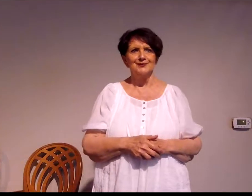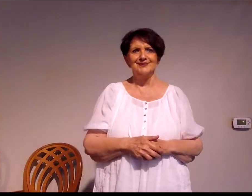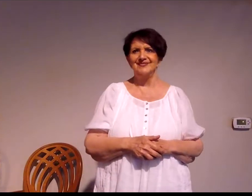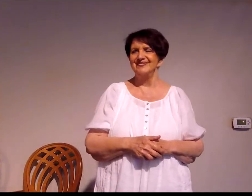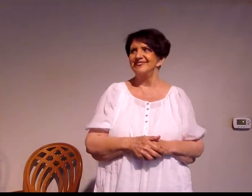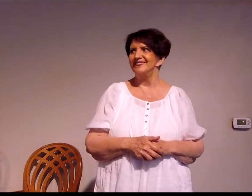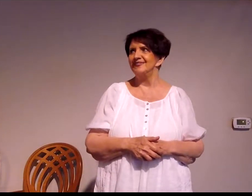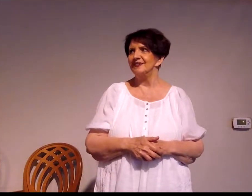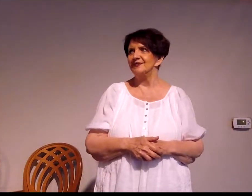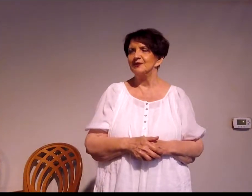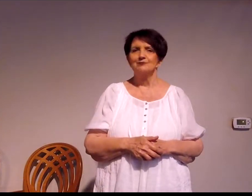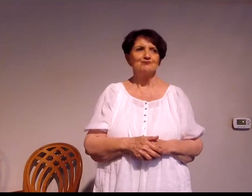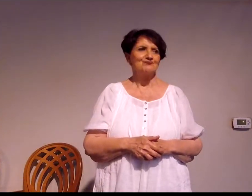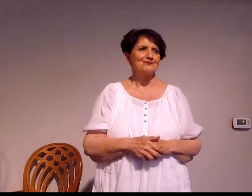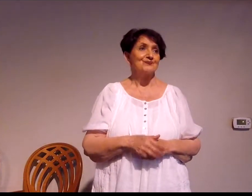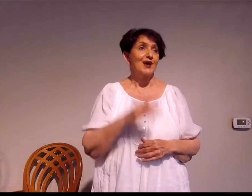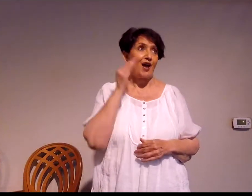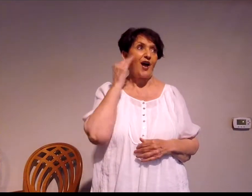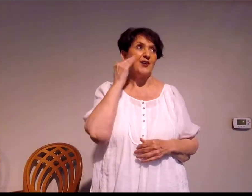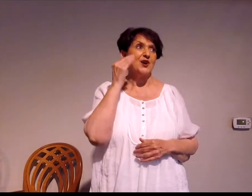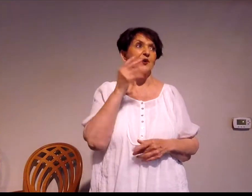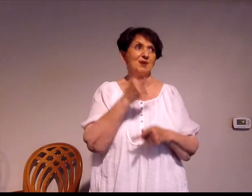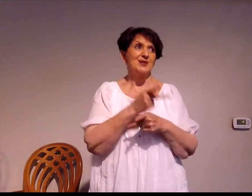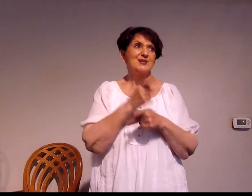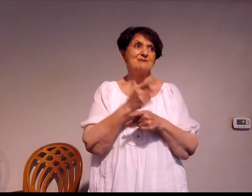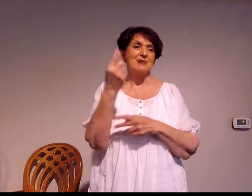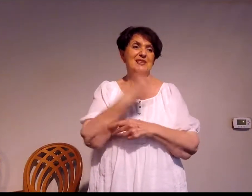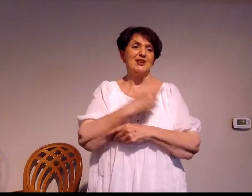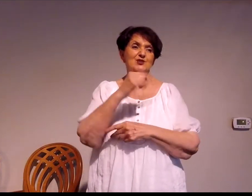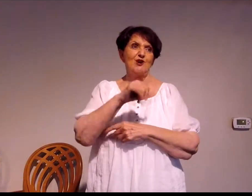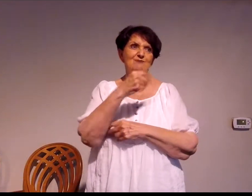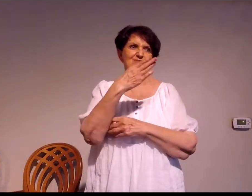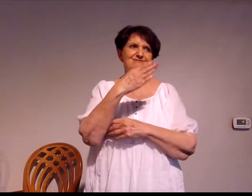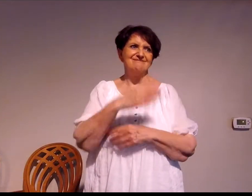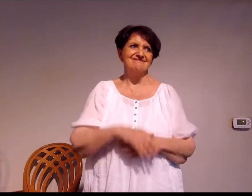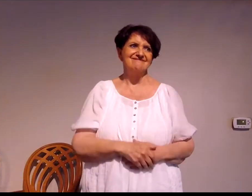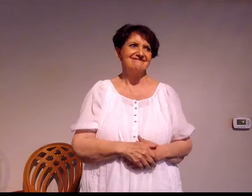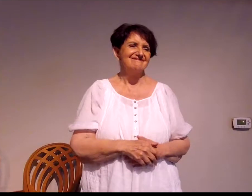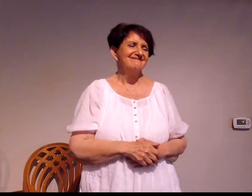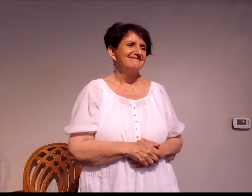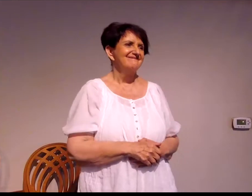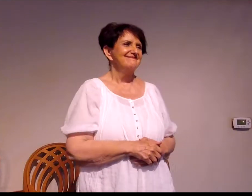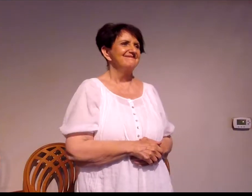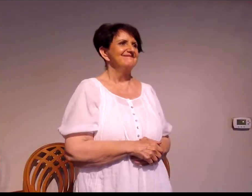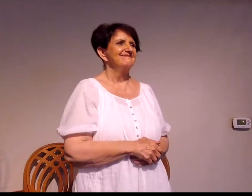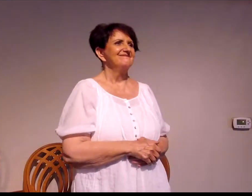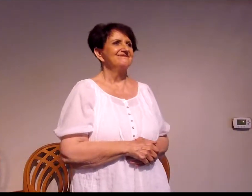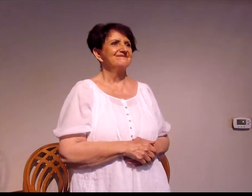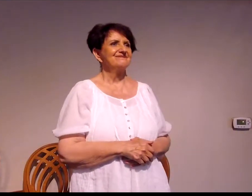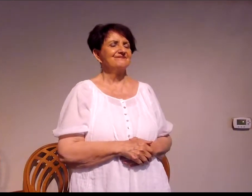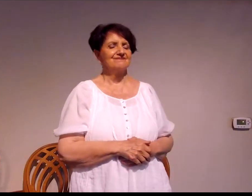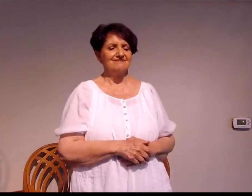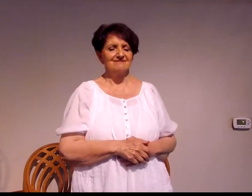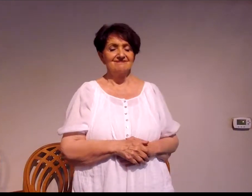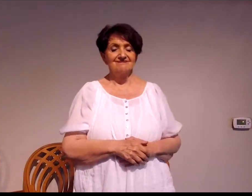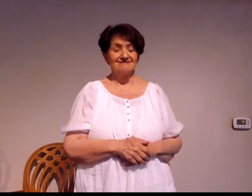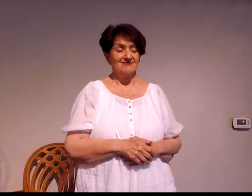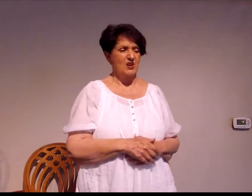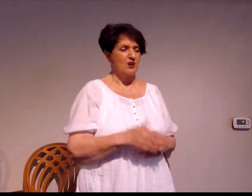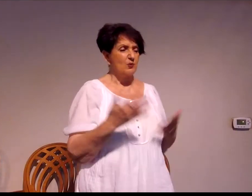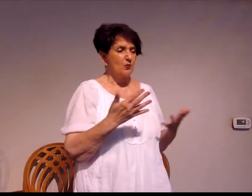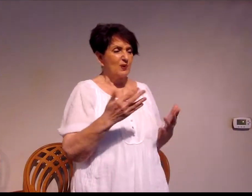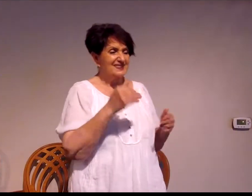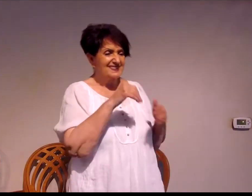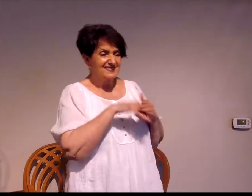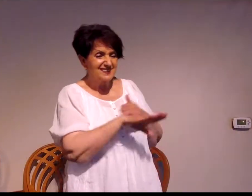I know, don't lose my day job. My voice is clear. When Luke asks, "What's in the